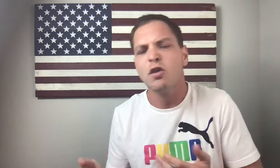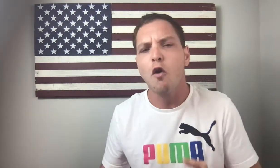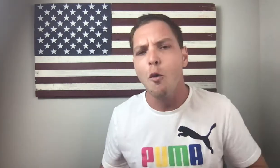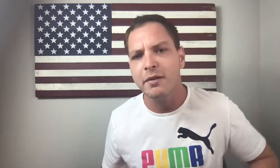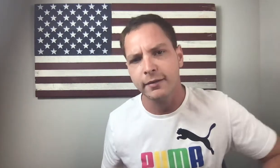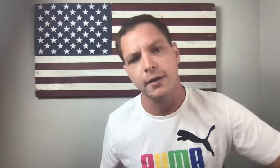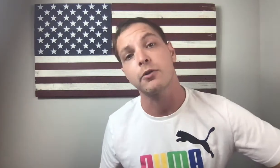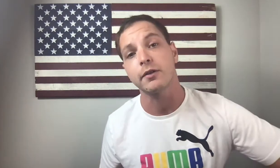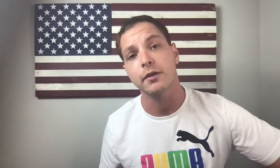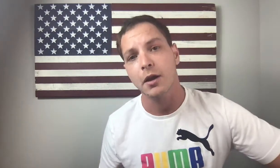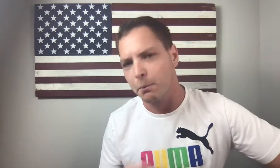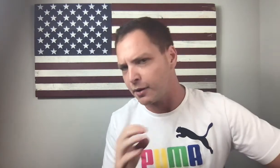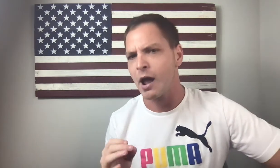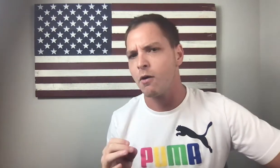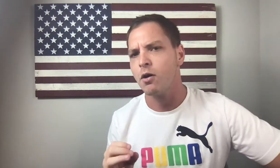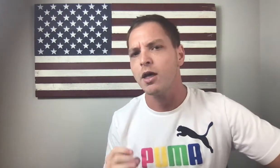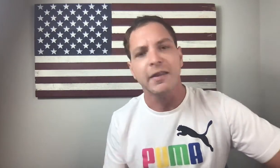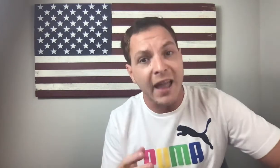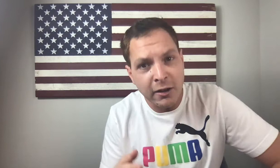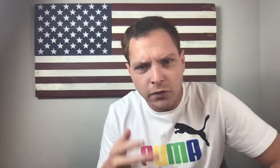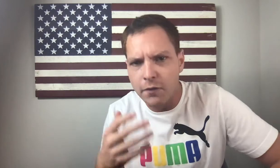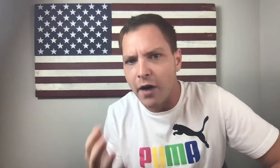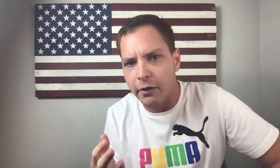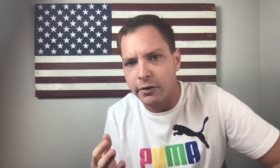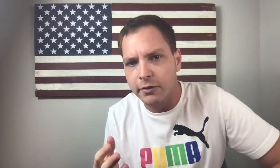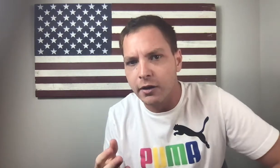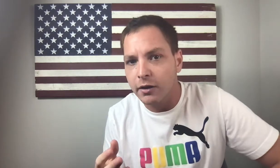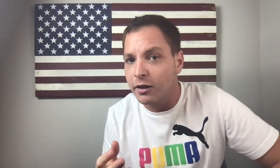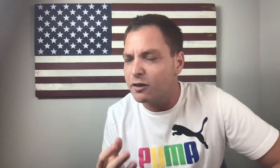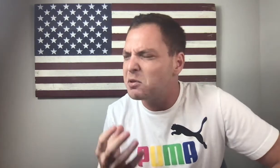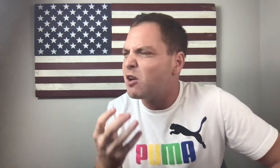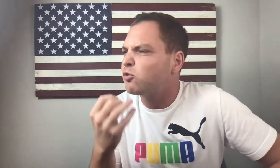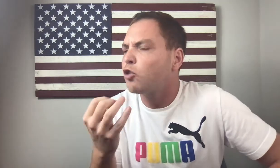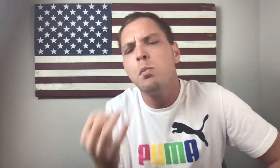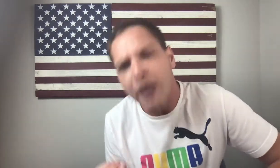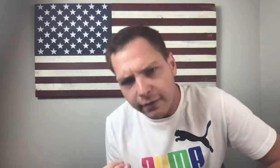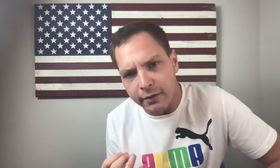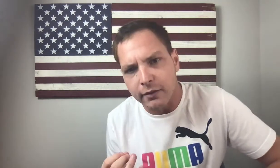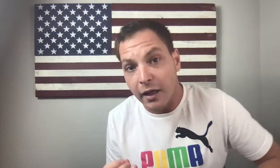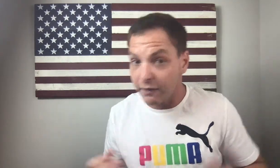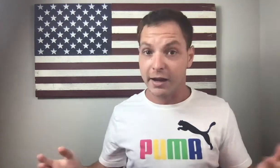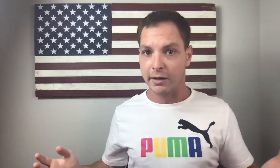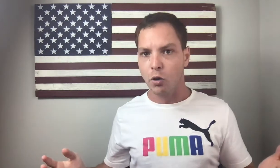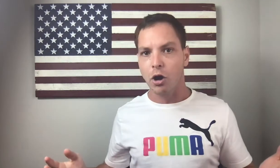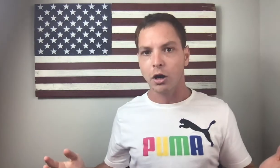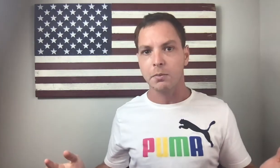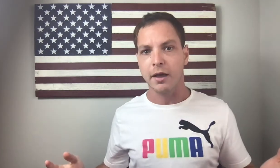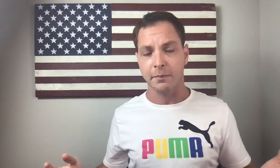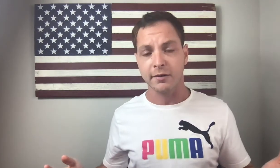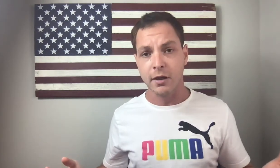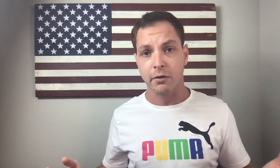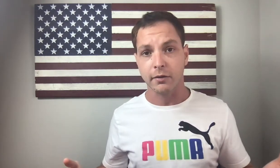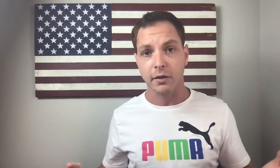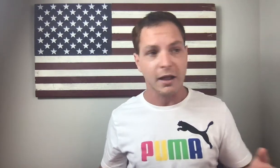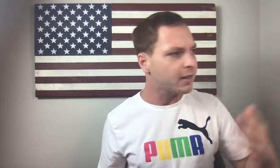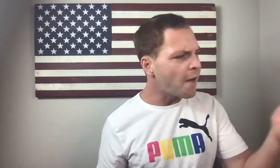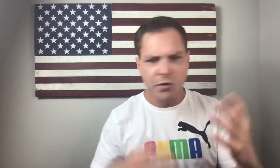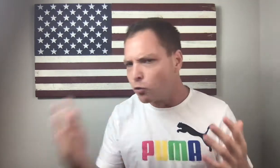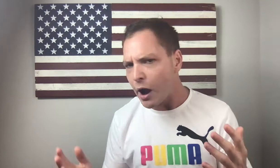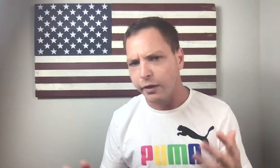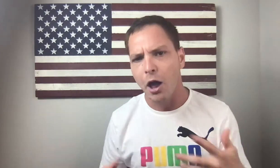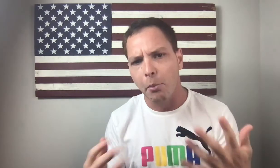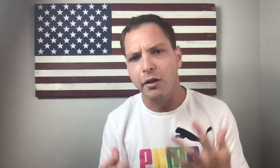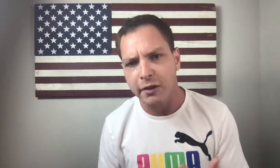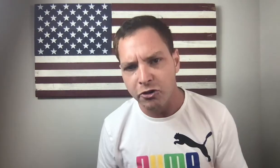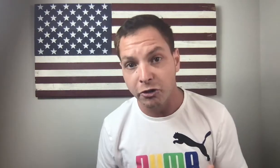been a sort of open secret. But now, in the age of the virus, it's become so blatant that it can no longer be kept a secret. Left